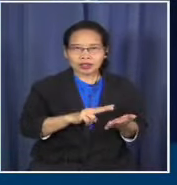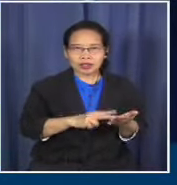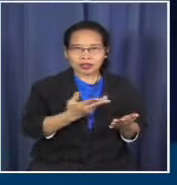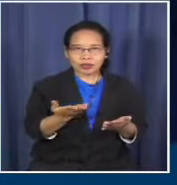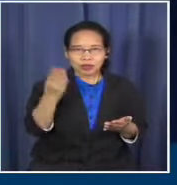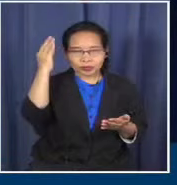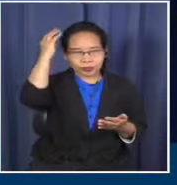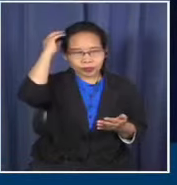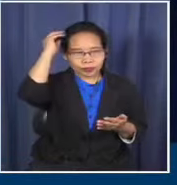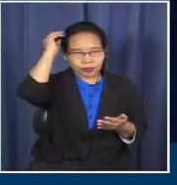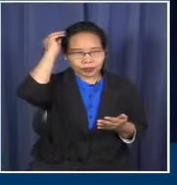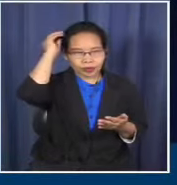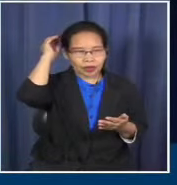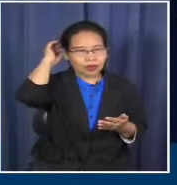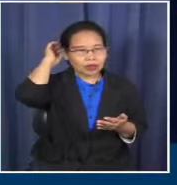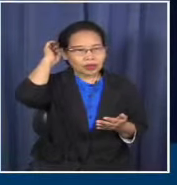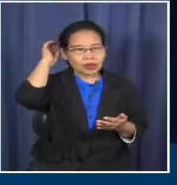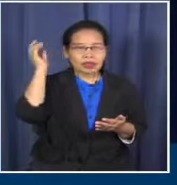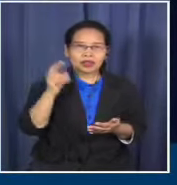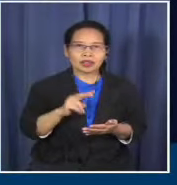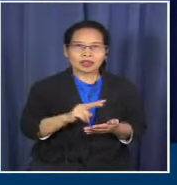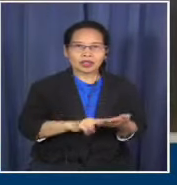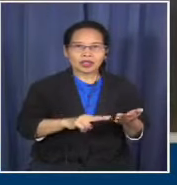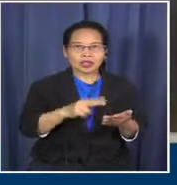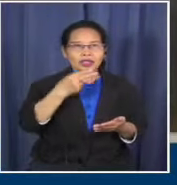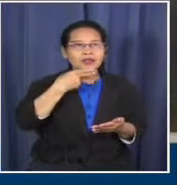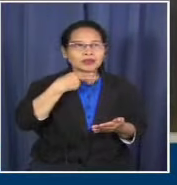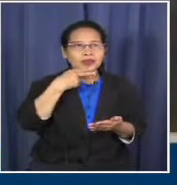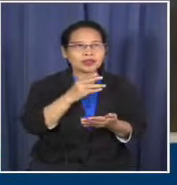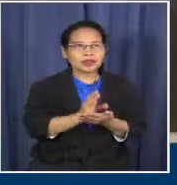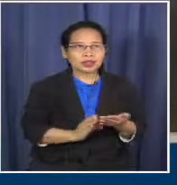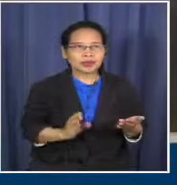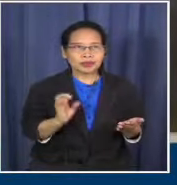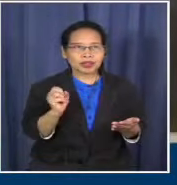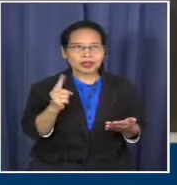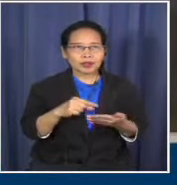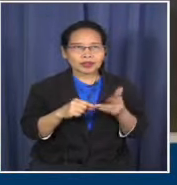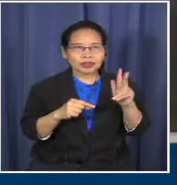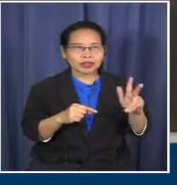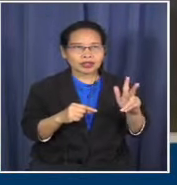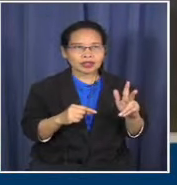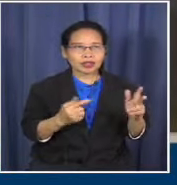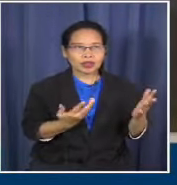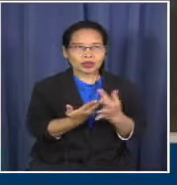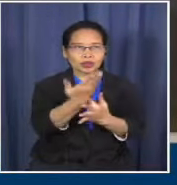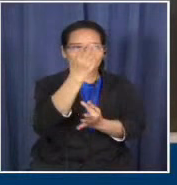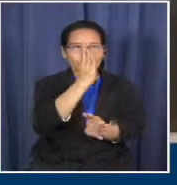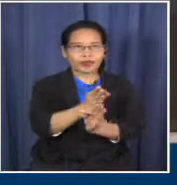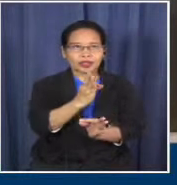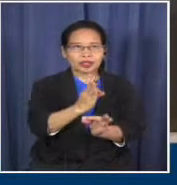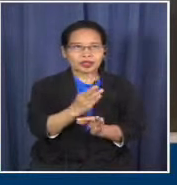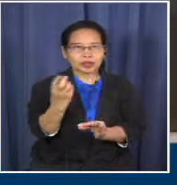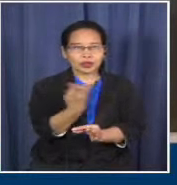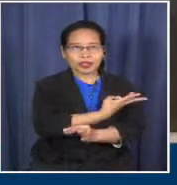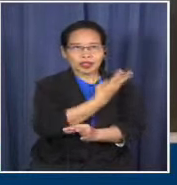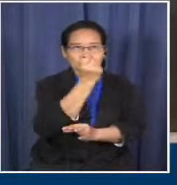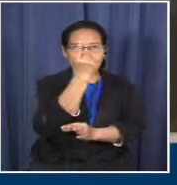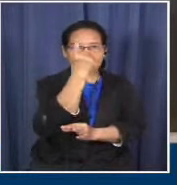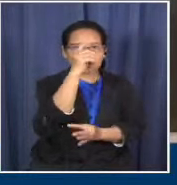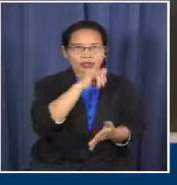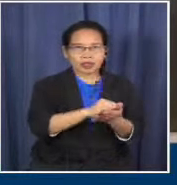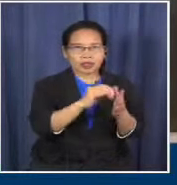science. Brother Daniel, I want you to read Hebrews 11, verse 3. By faith,